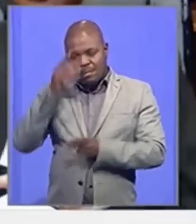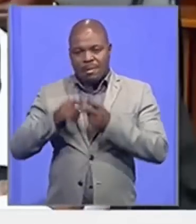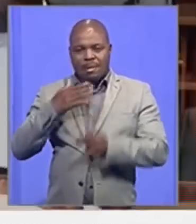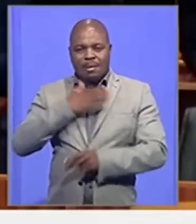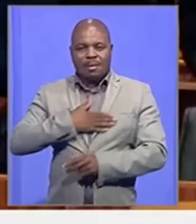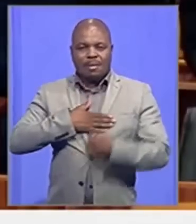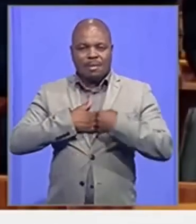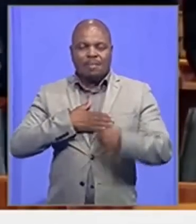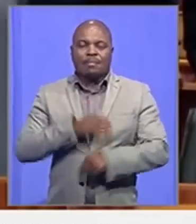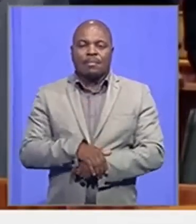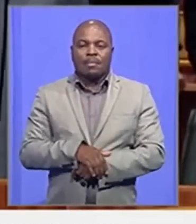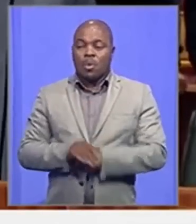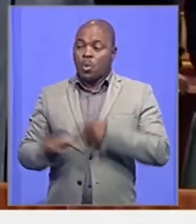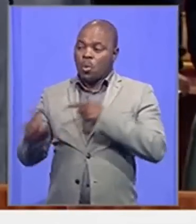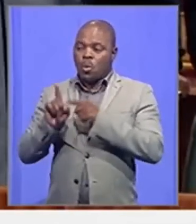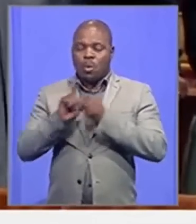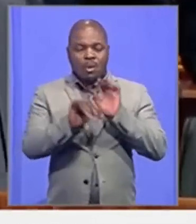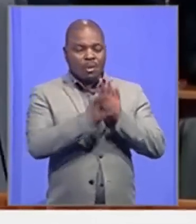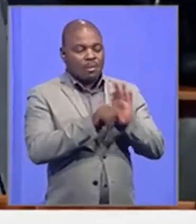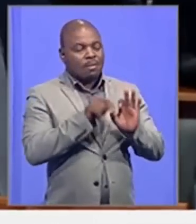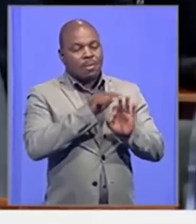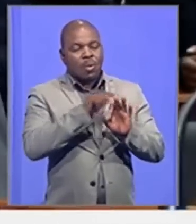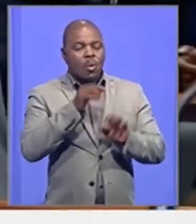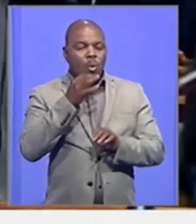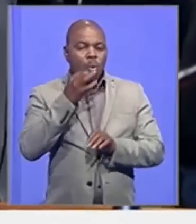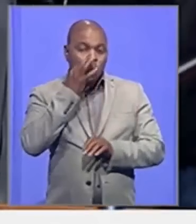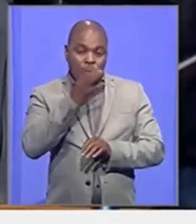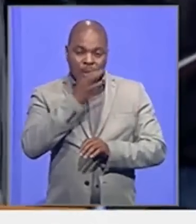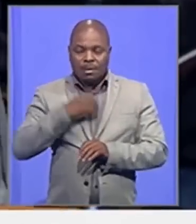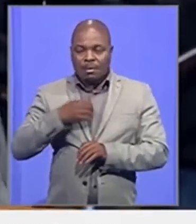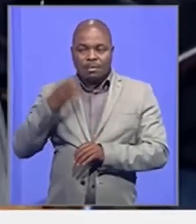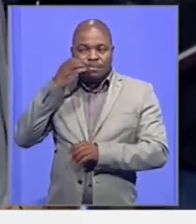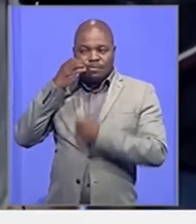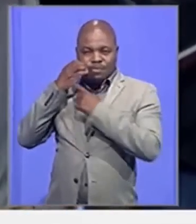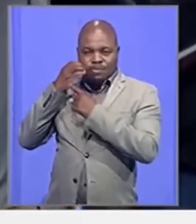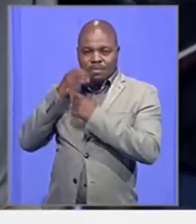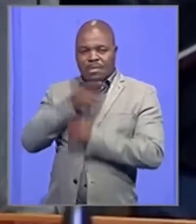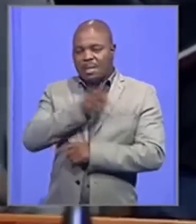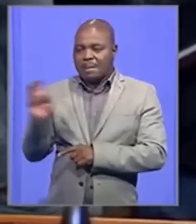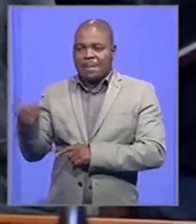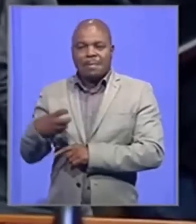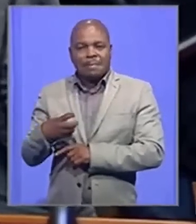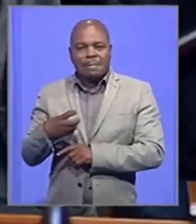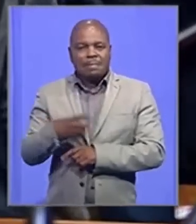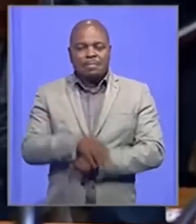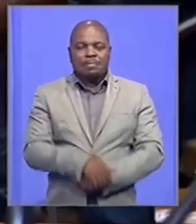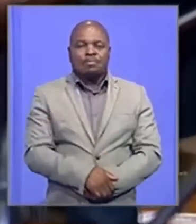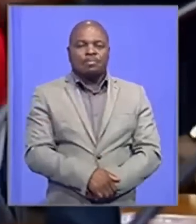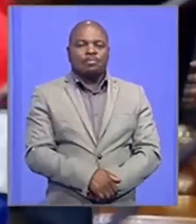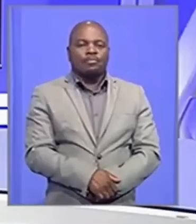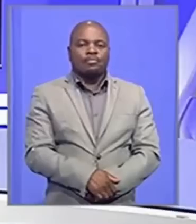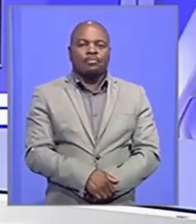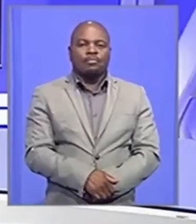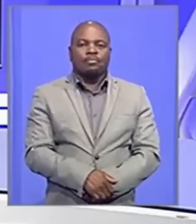tlhogong. Ntokoto na supa gape fa mogala wa gagwe wa letheka e le one fela o utswitsweng mo bosigong joo.